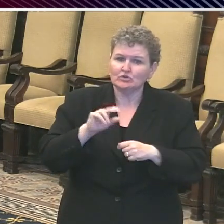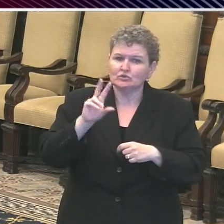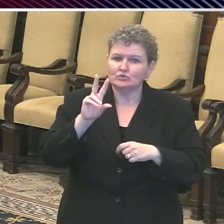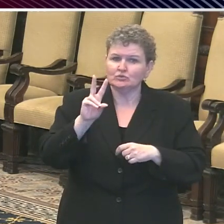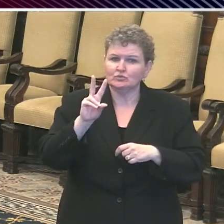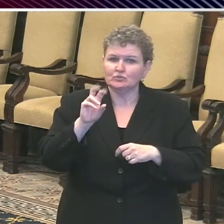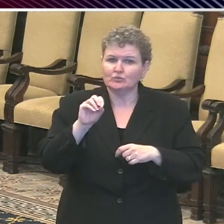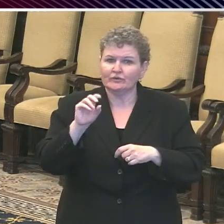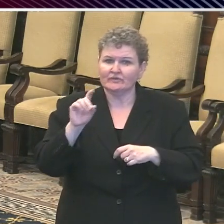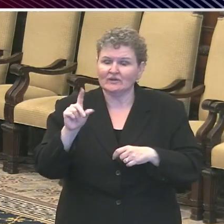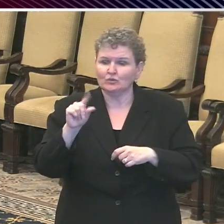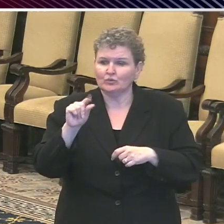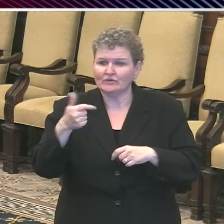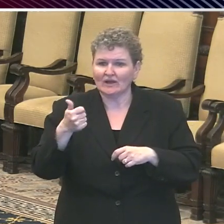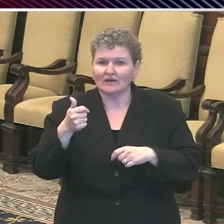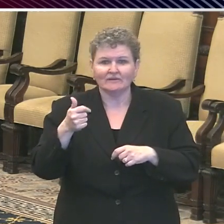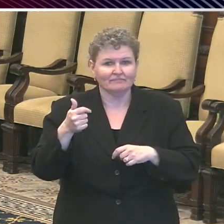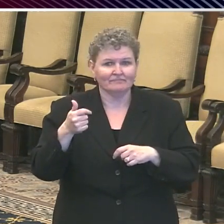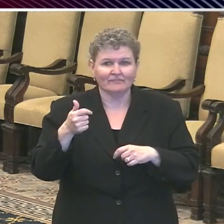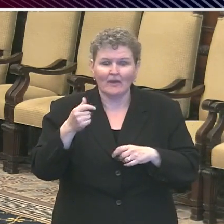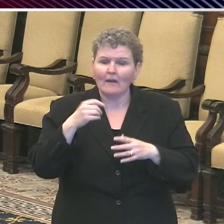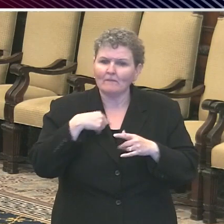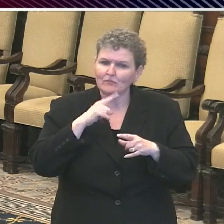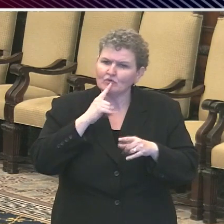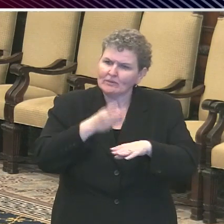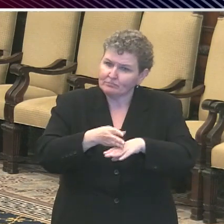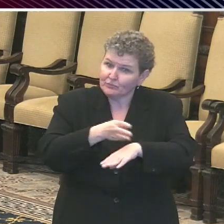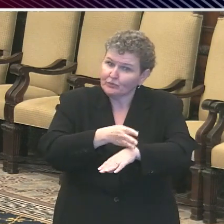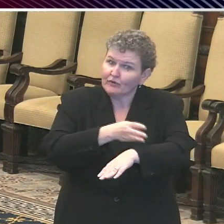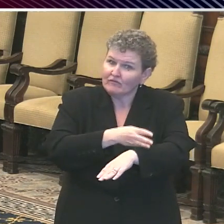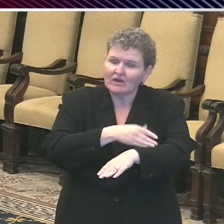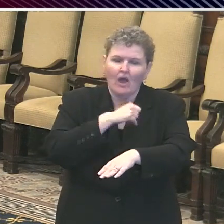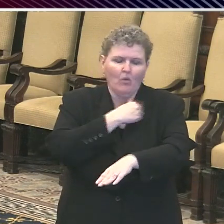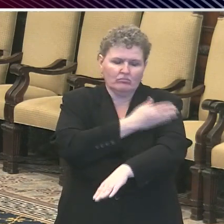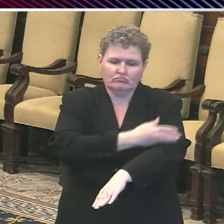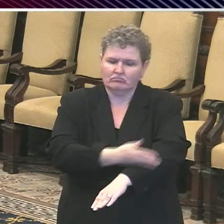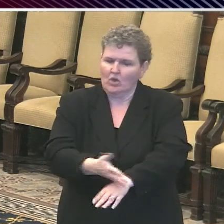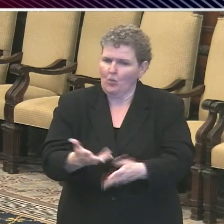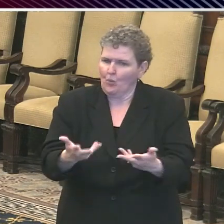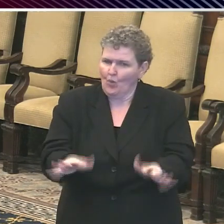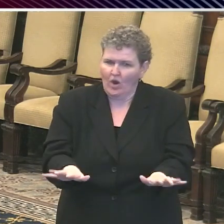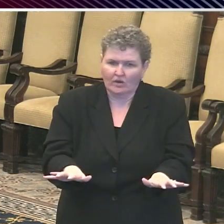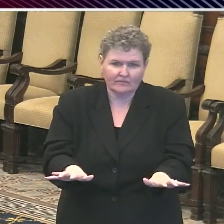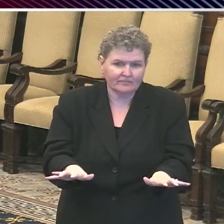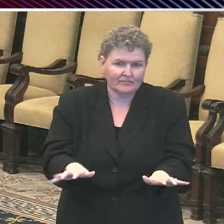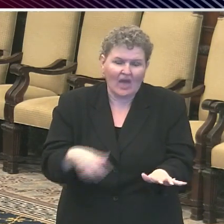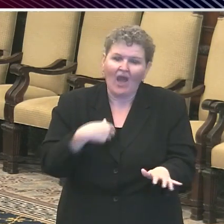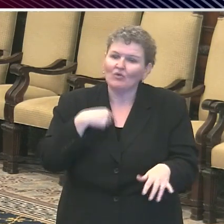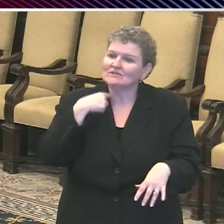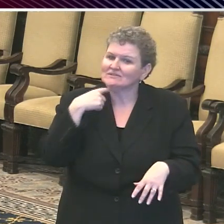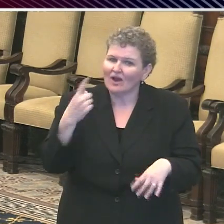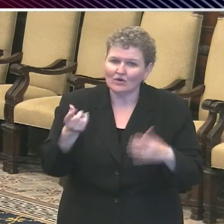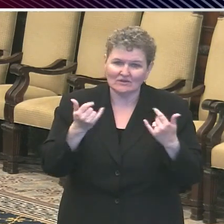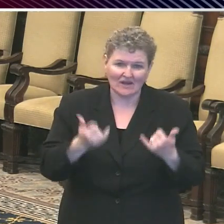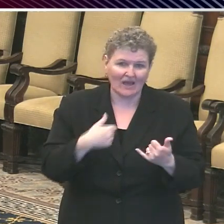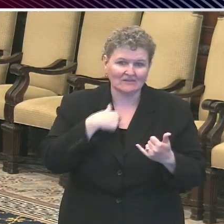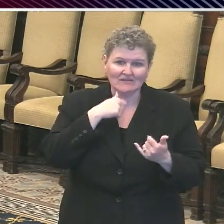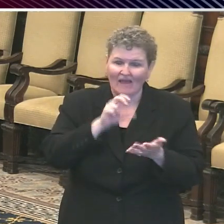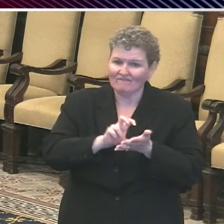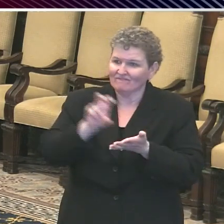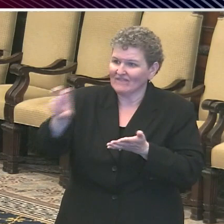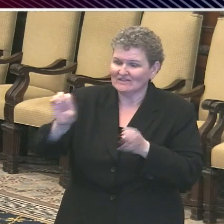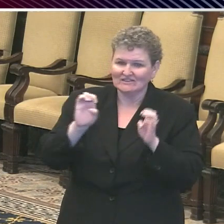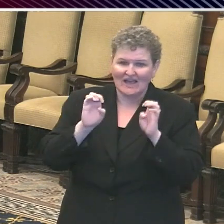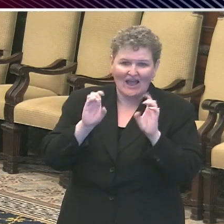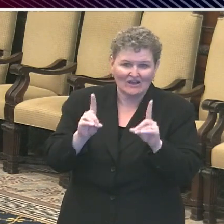everything back that they had, and we're trying to expand their opportunities. I'm telling you that unless we fund education, both city, state,